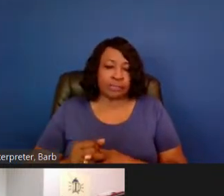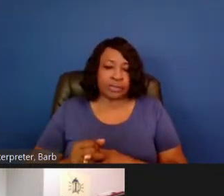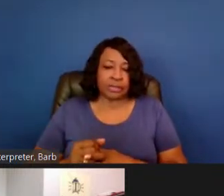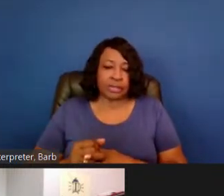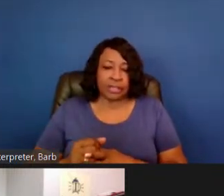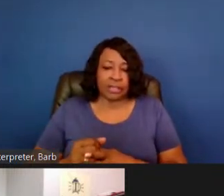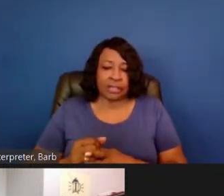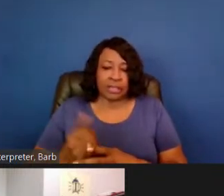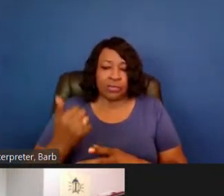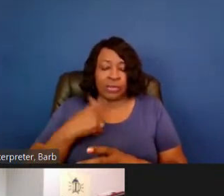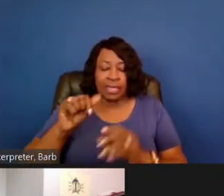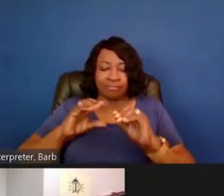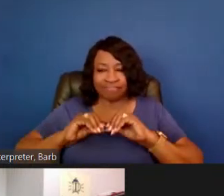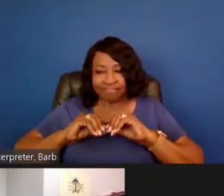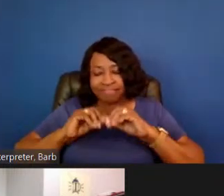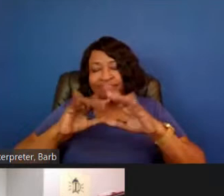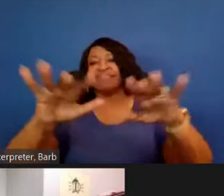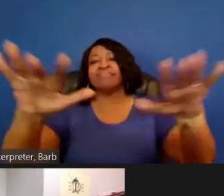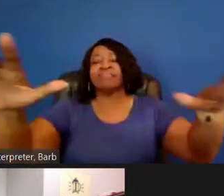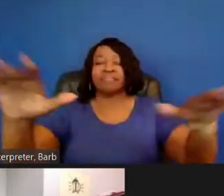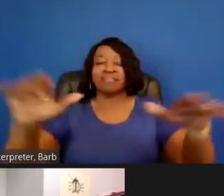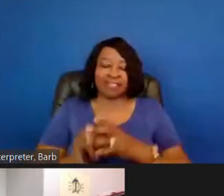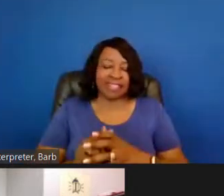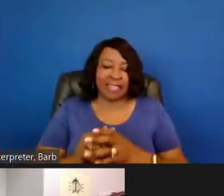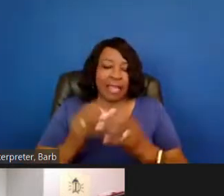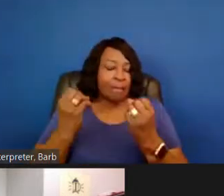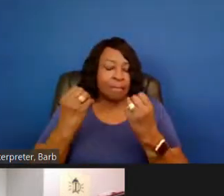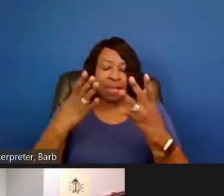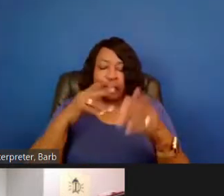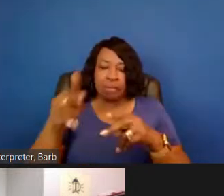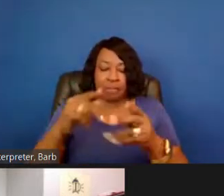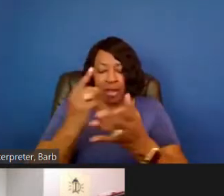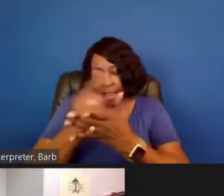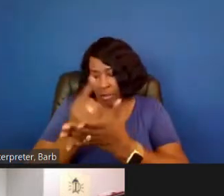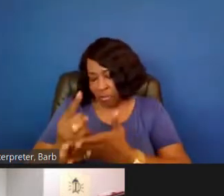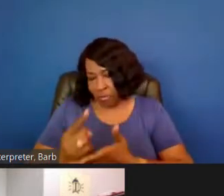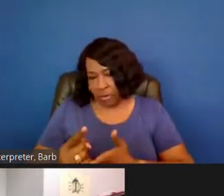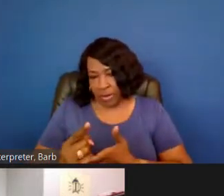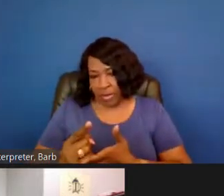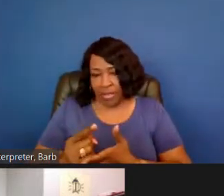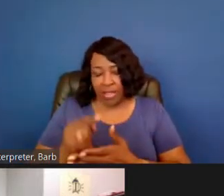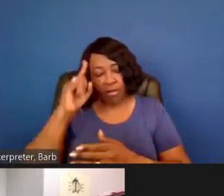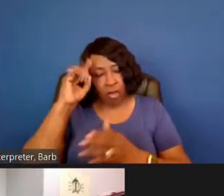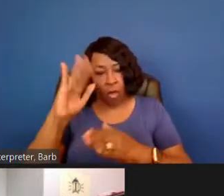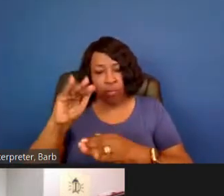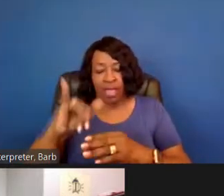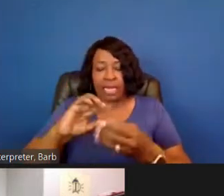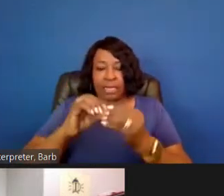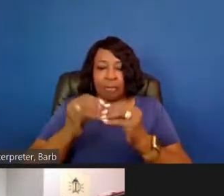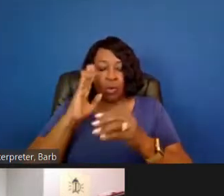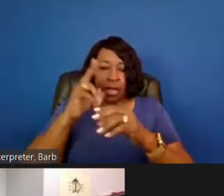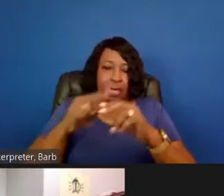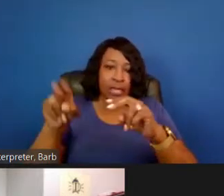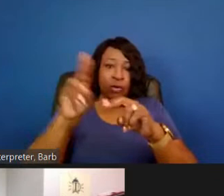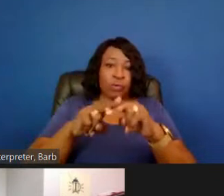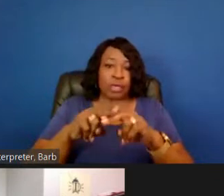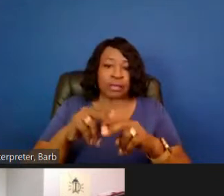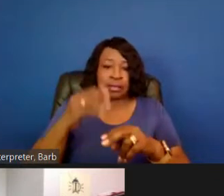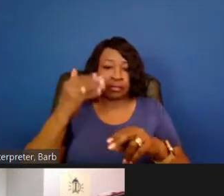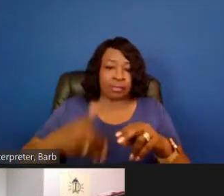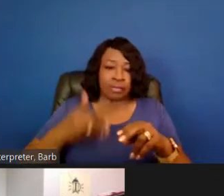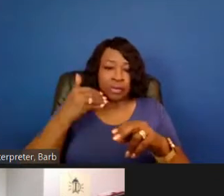the 10,000 people that we do every week. Hopefully we'll get that number higher. This is Doreen